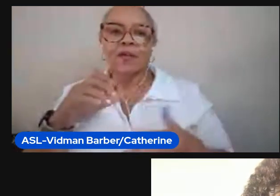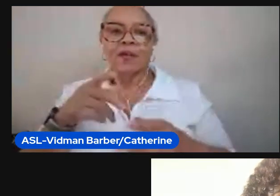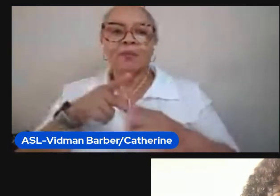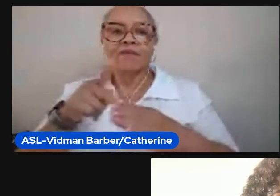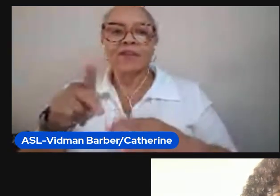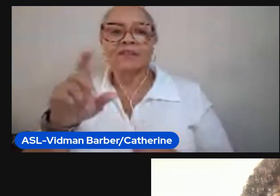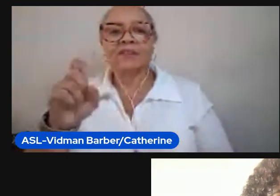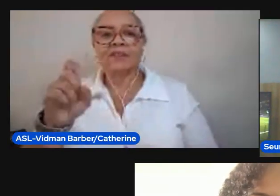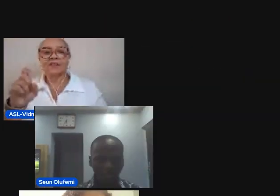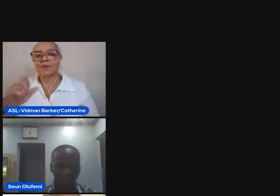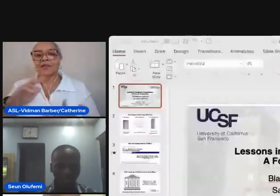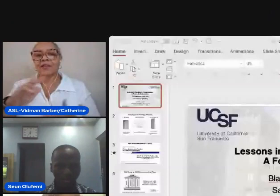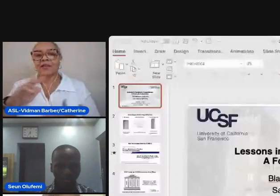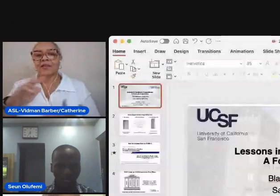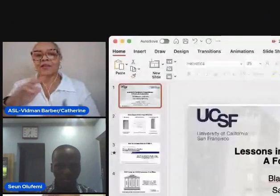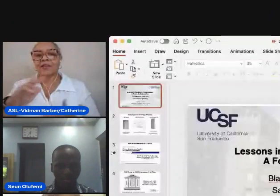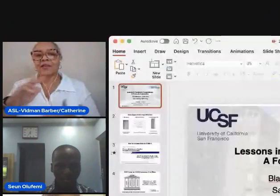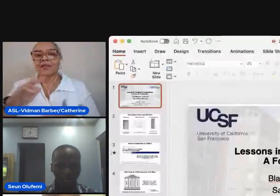you on board.